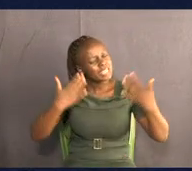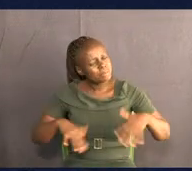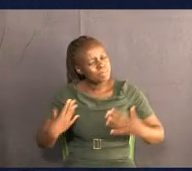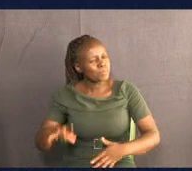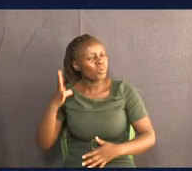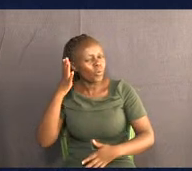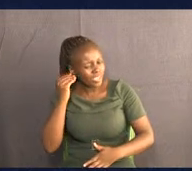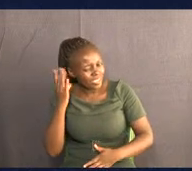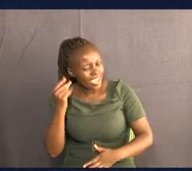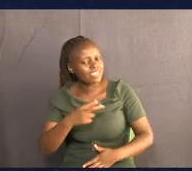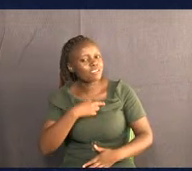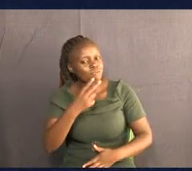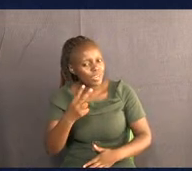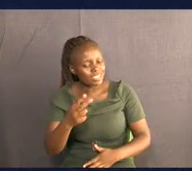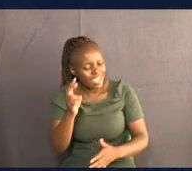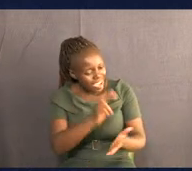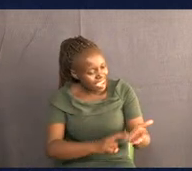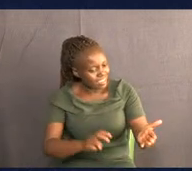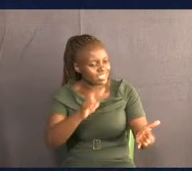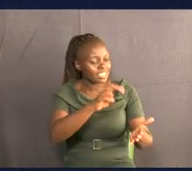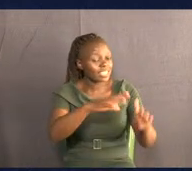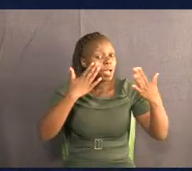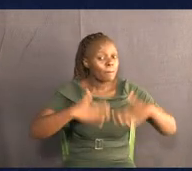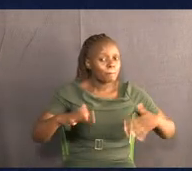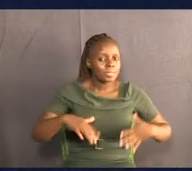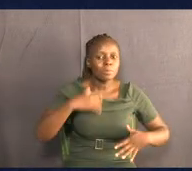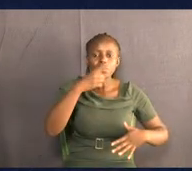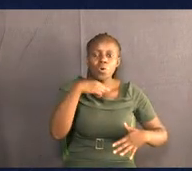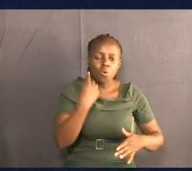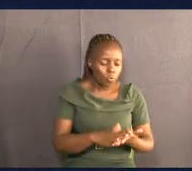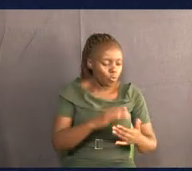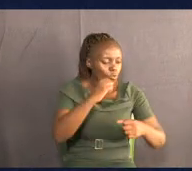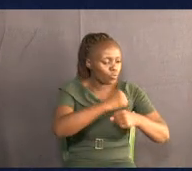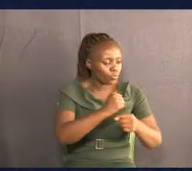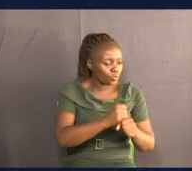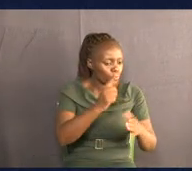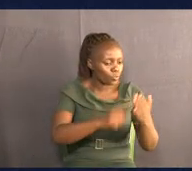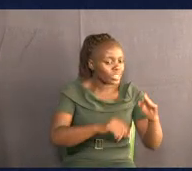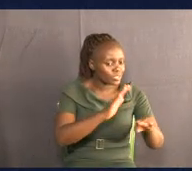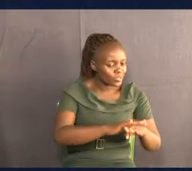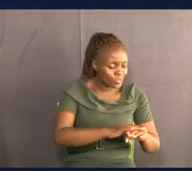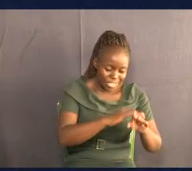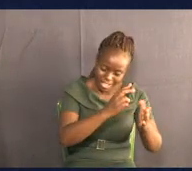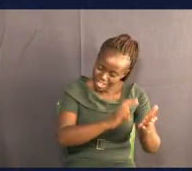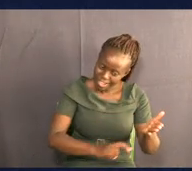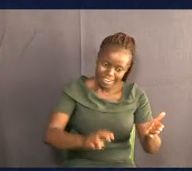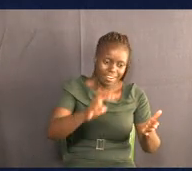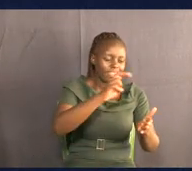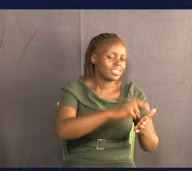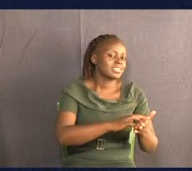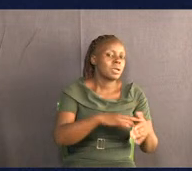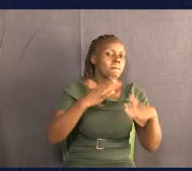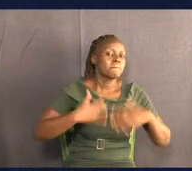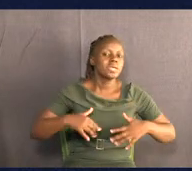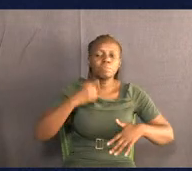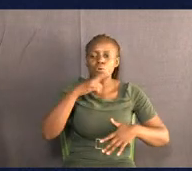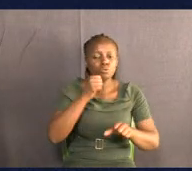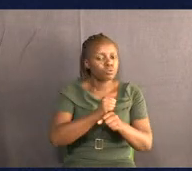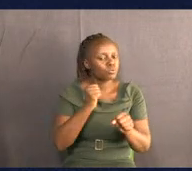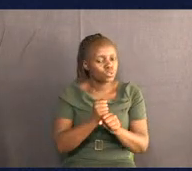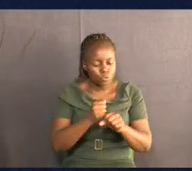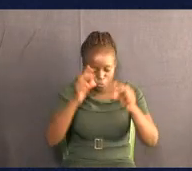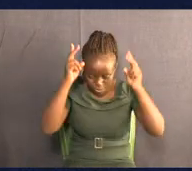out. Those who have done what is good will rise to live, and those who have done what is evil will rise